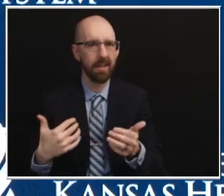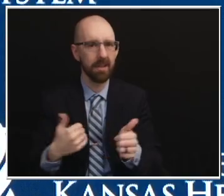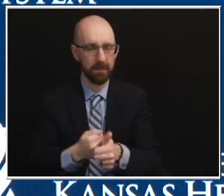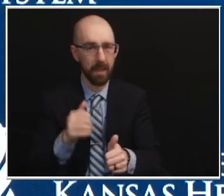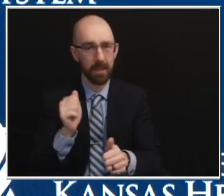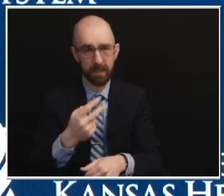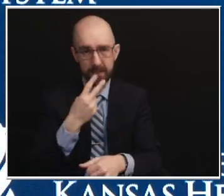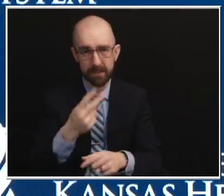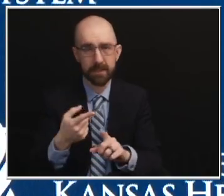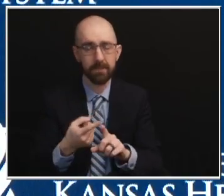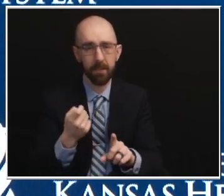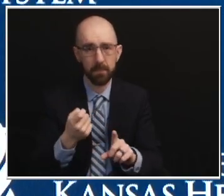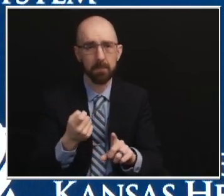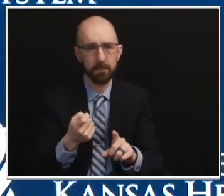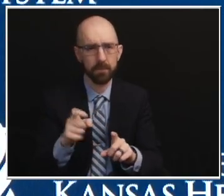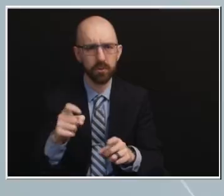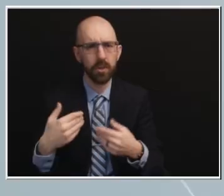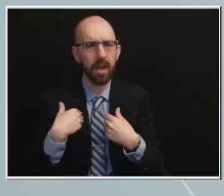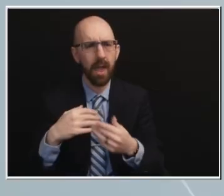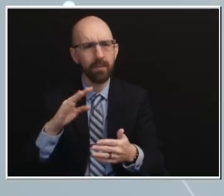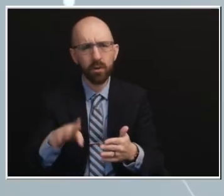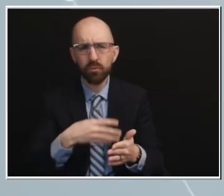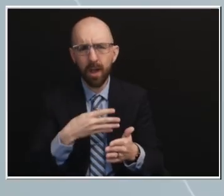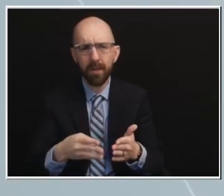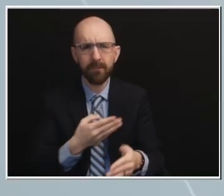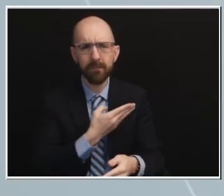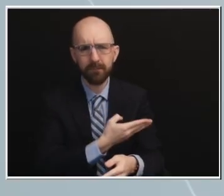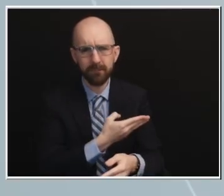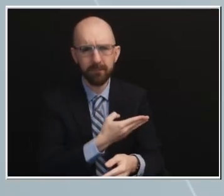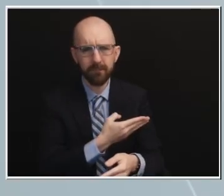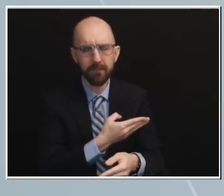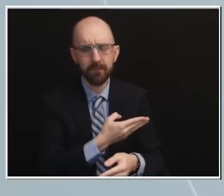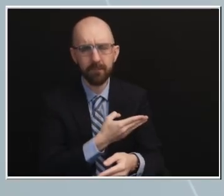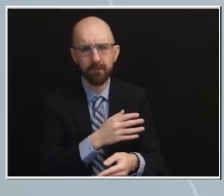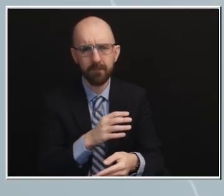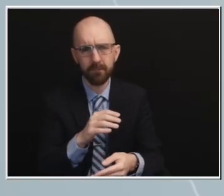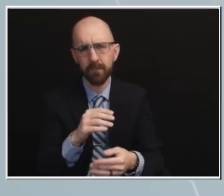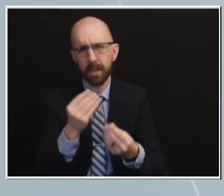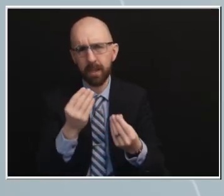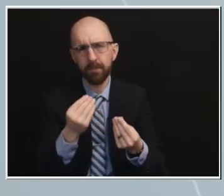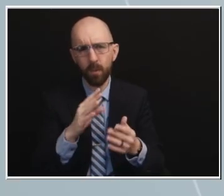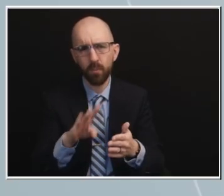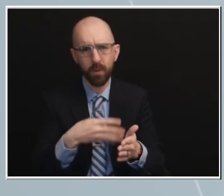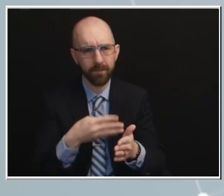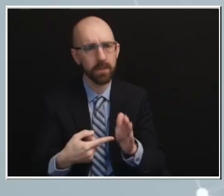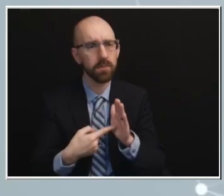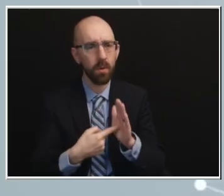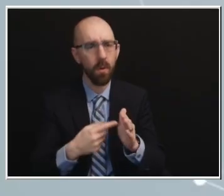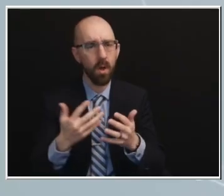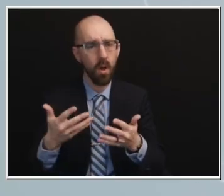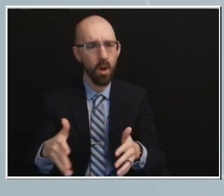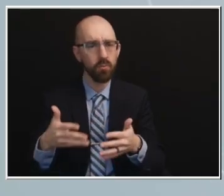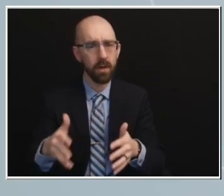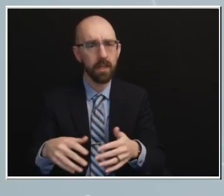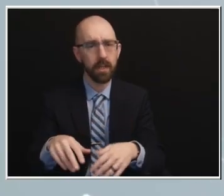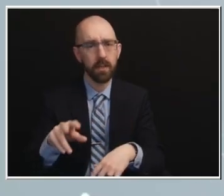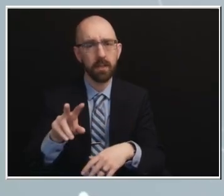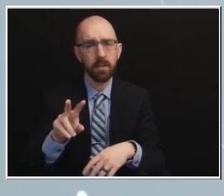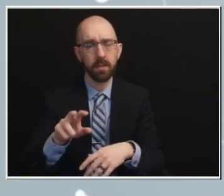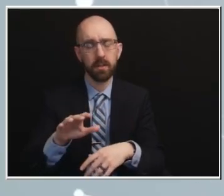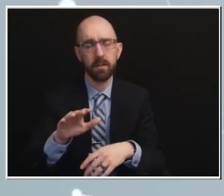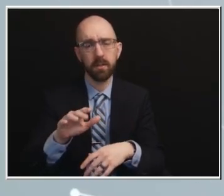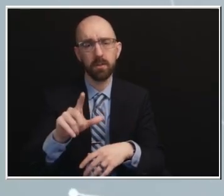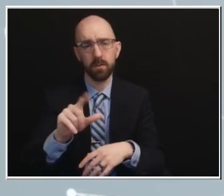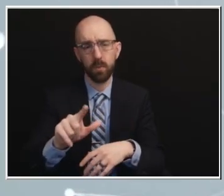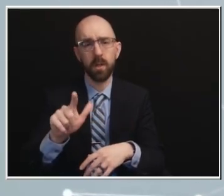from, we should have a graph or a infographic showing that already in 2026, we